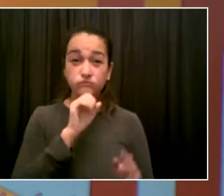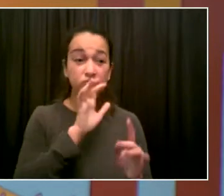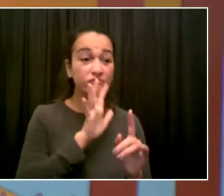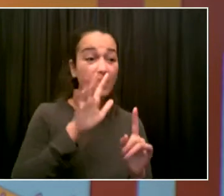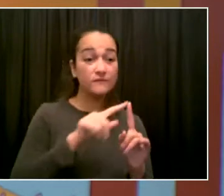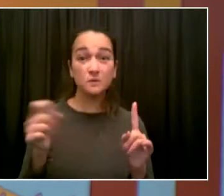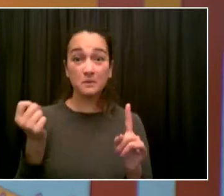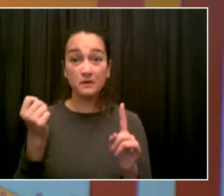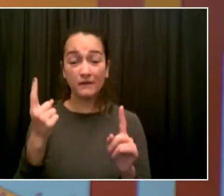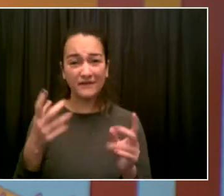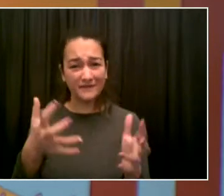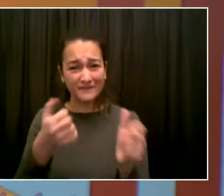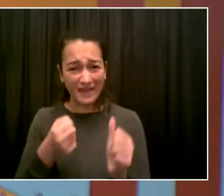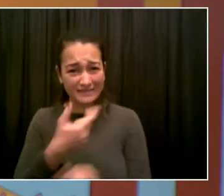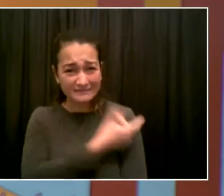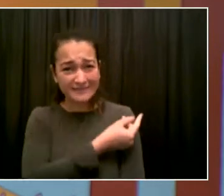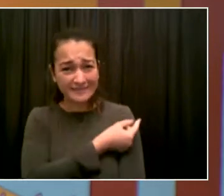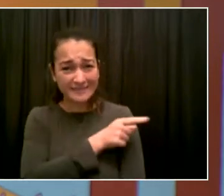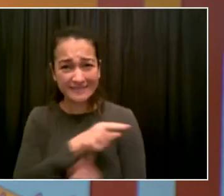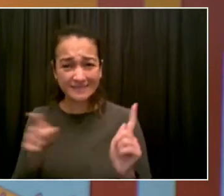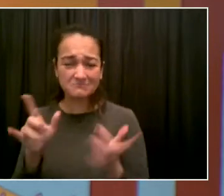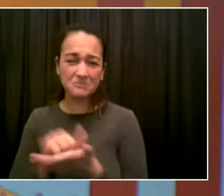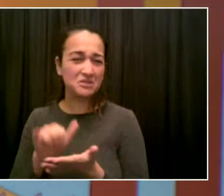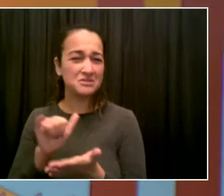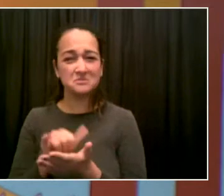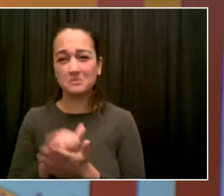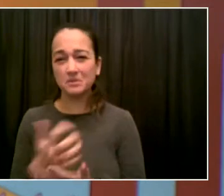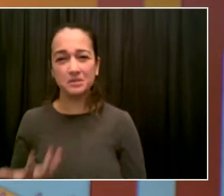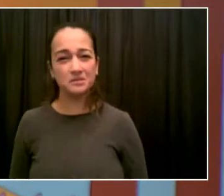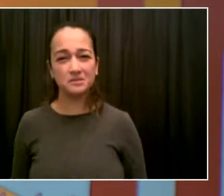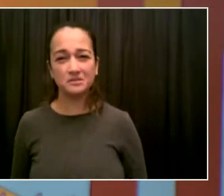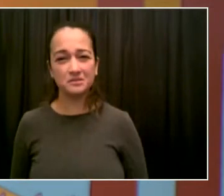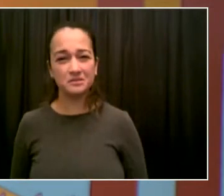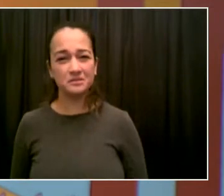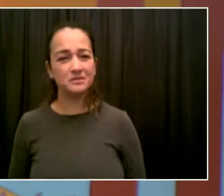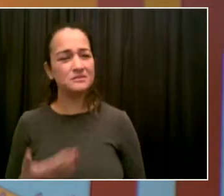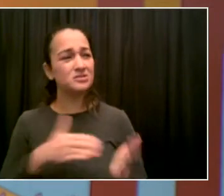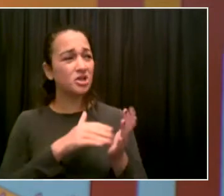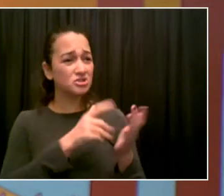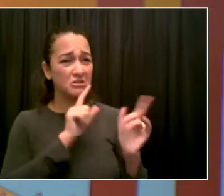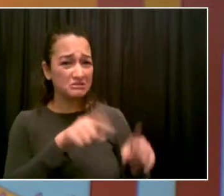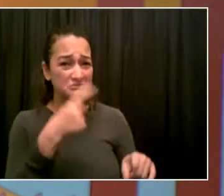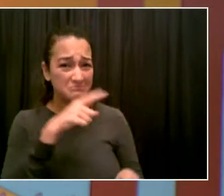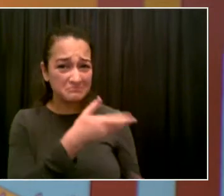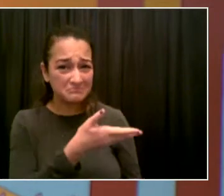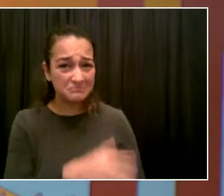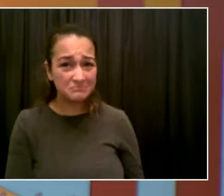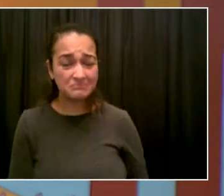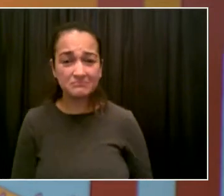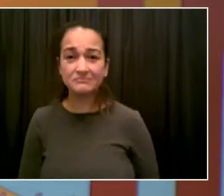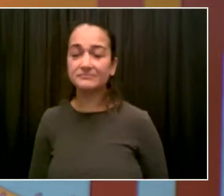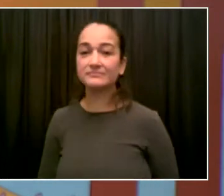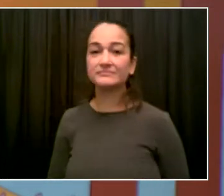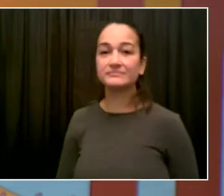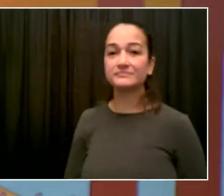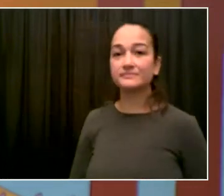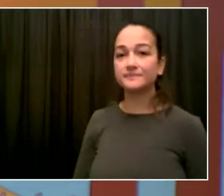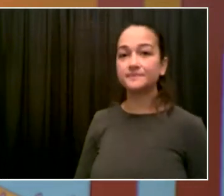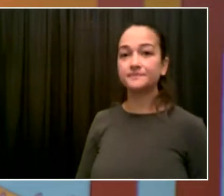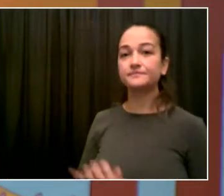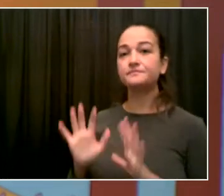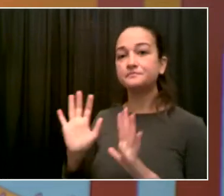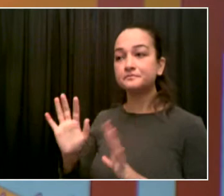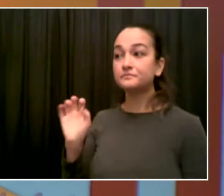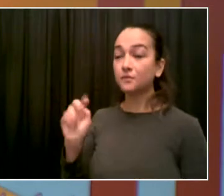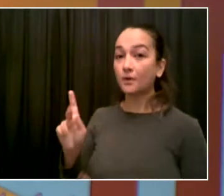but a reminder, Andrew, obviously even a first shot provides some real protection. But